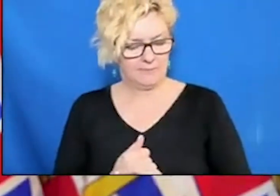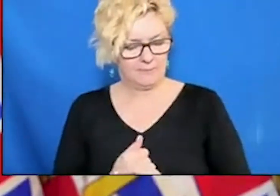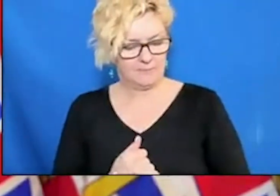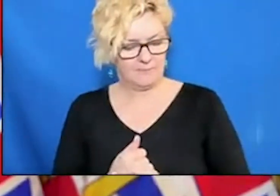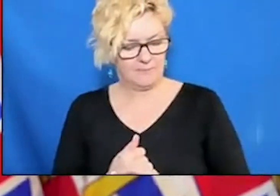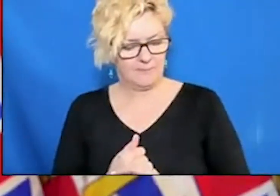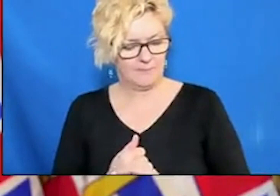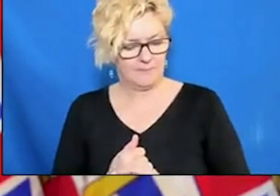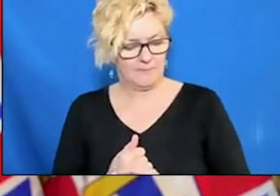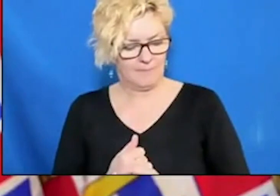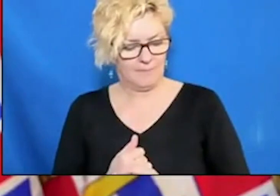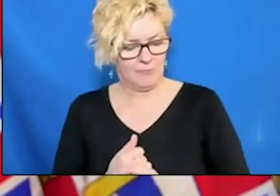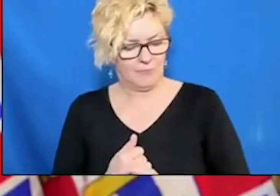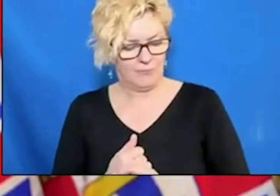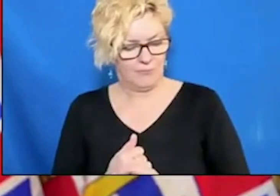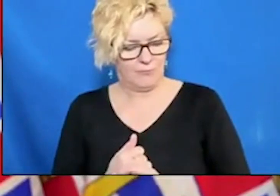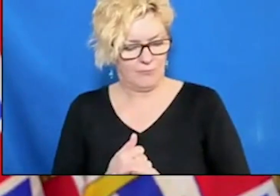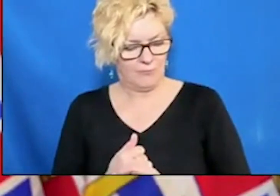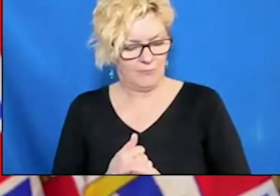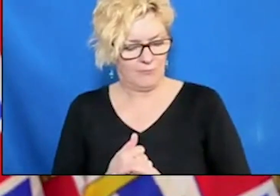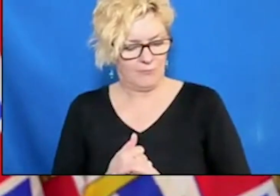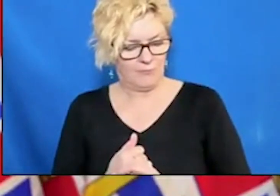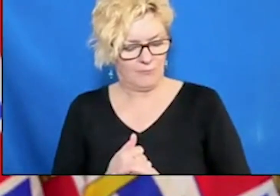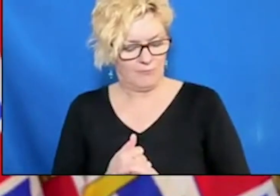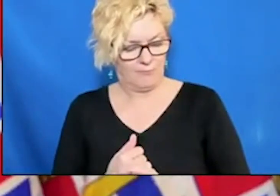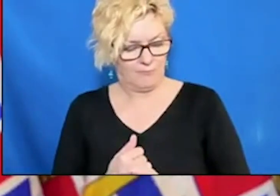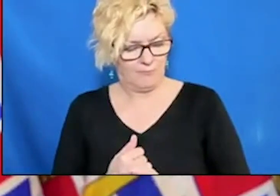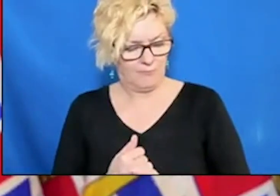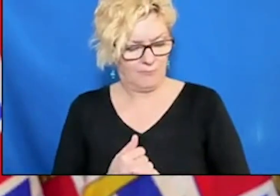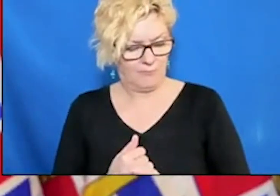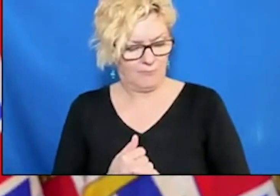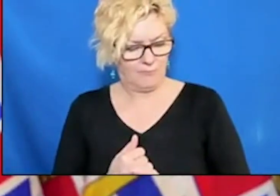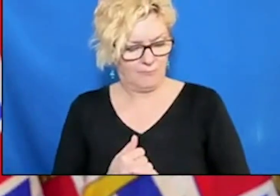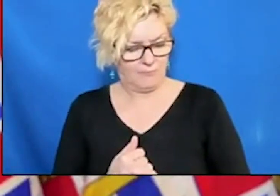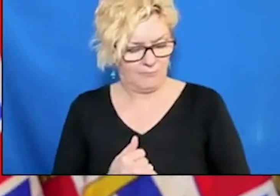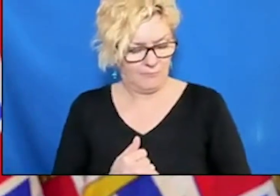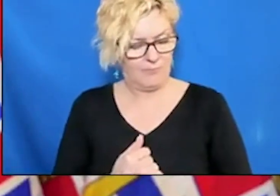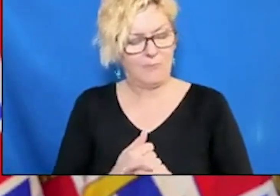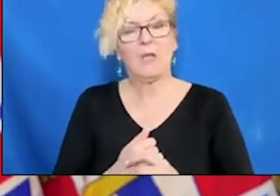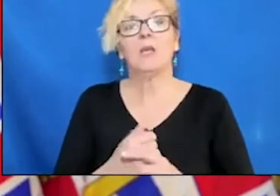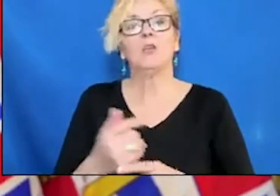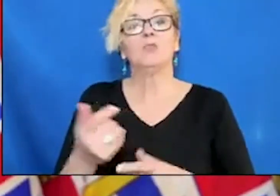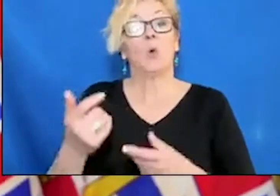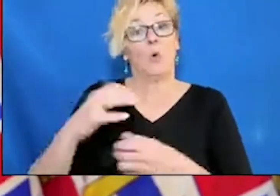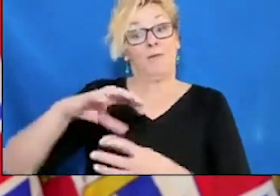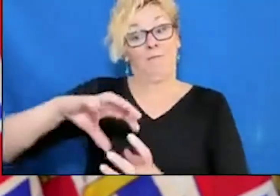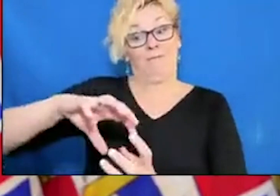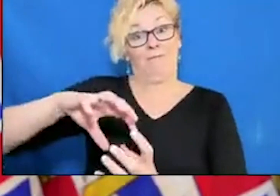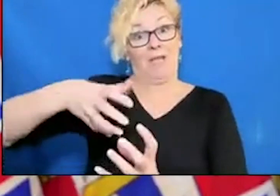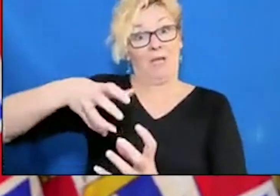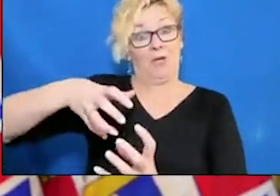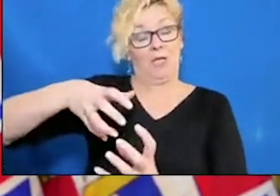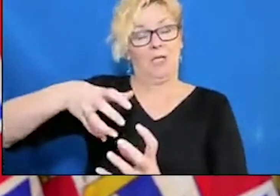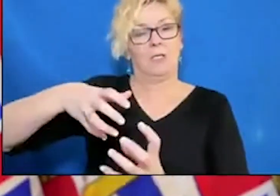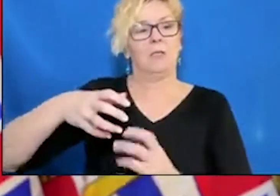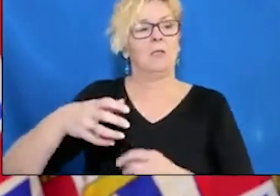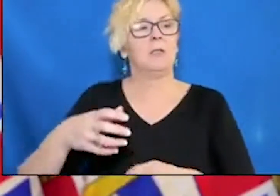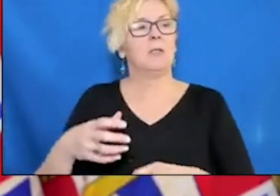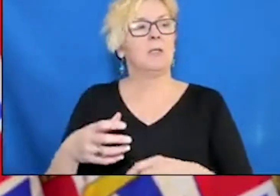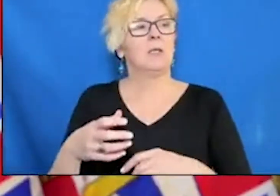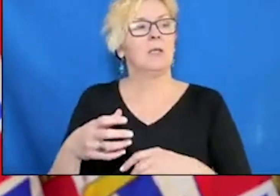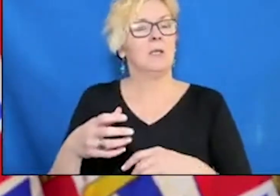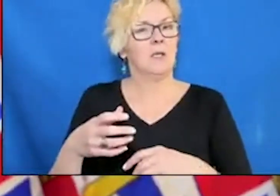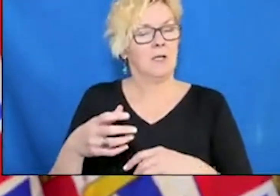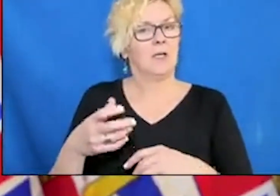cases and proportion of variants at the same time. What we're seeing is a slow but steady replacement of cases with the